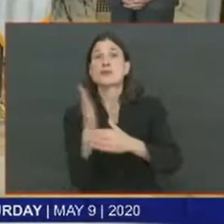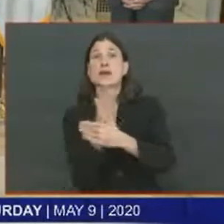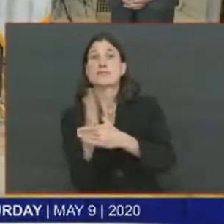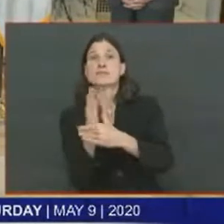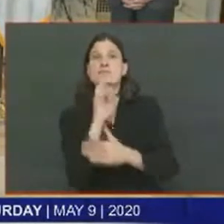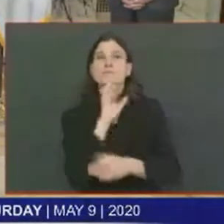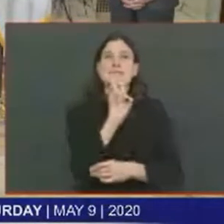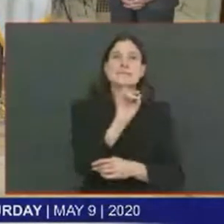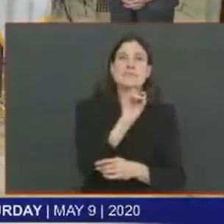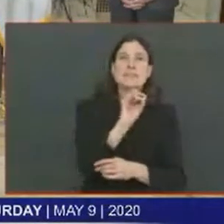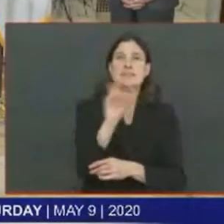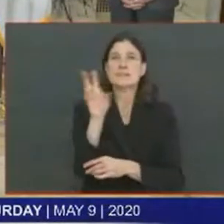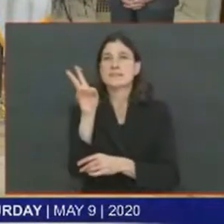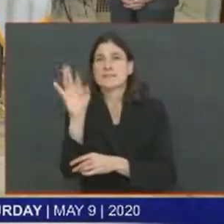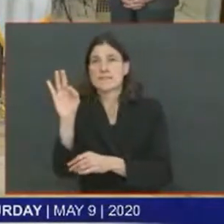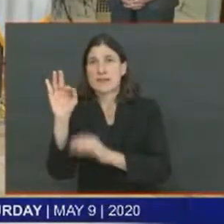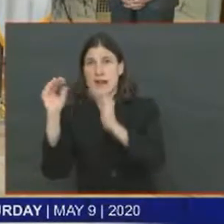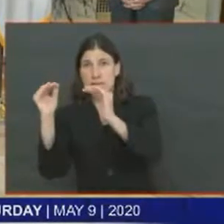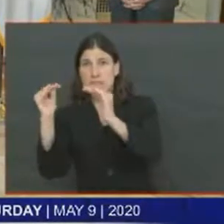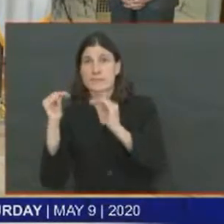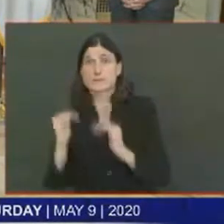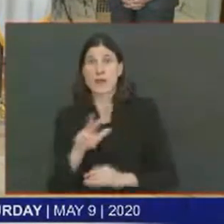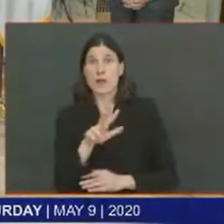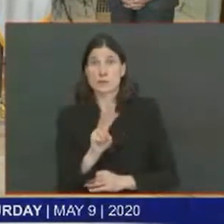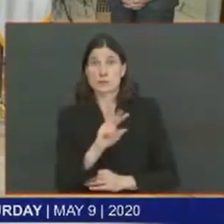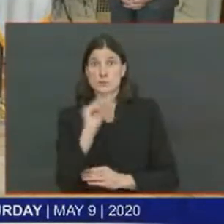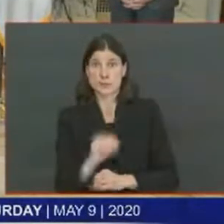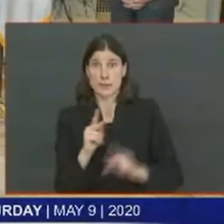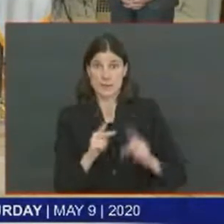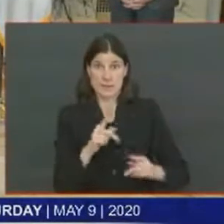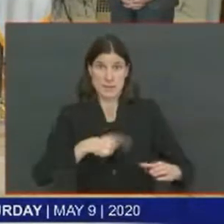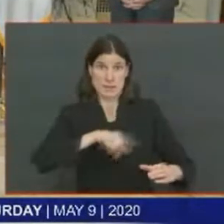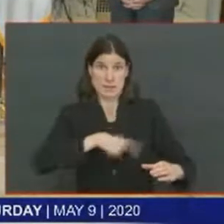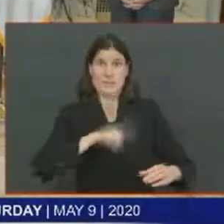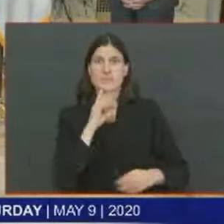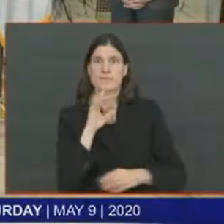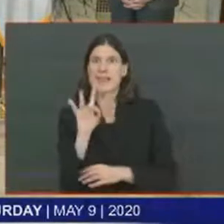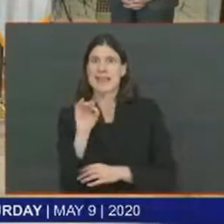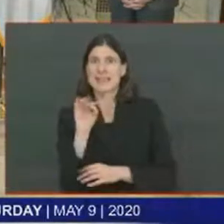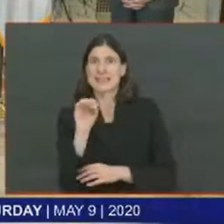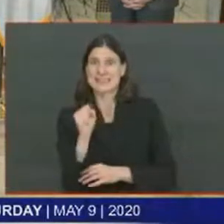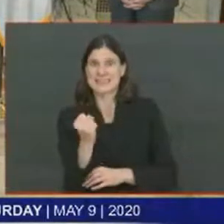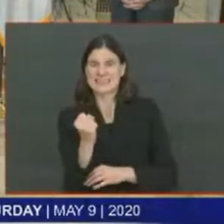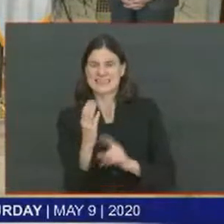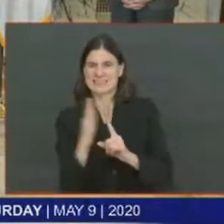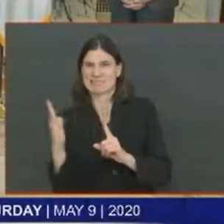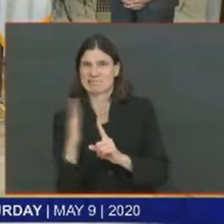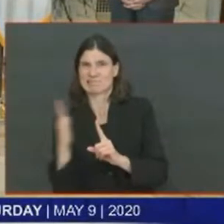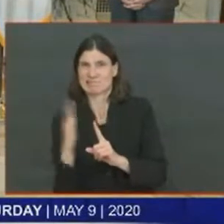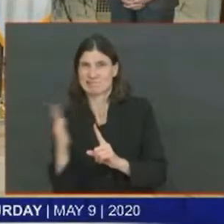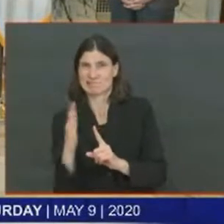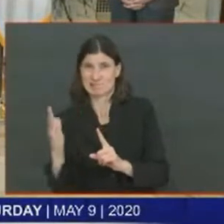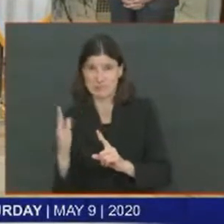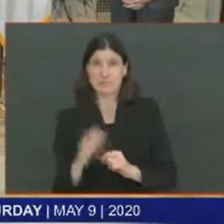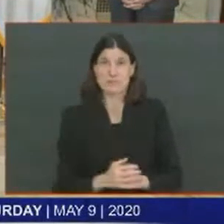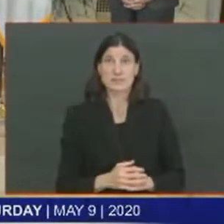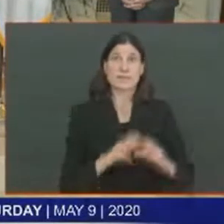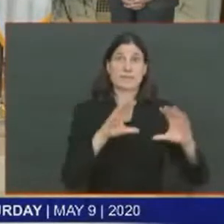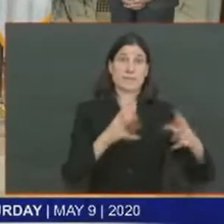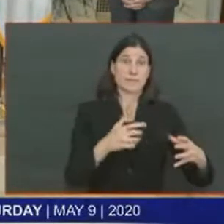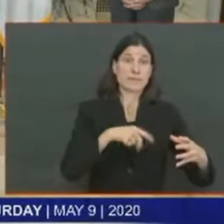were between 80 and 89 years of age, and 23% were between 90